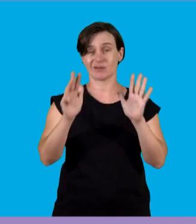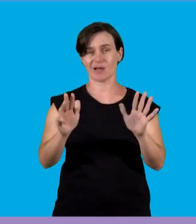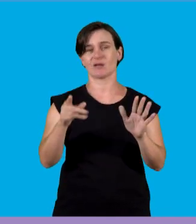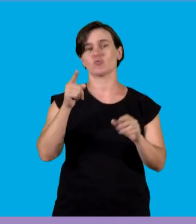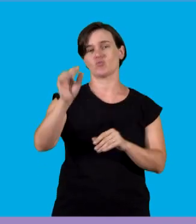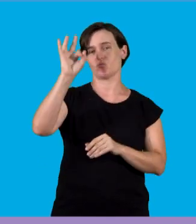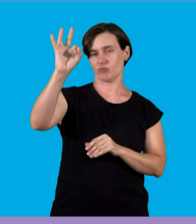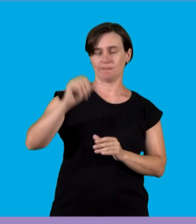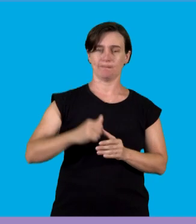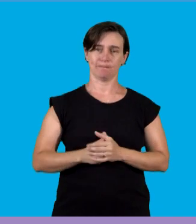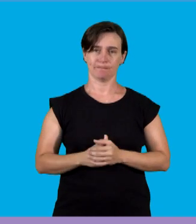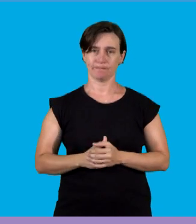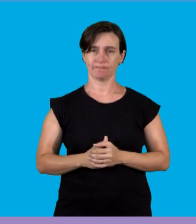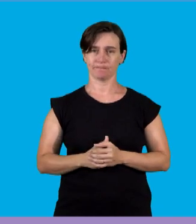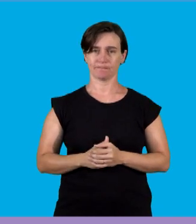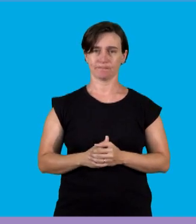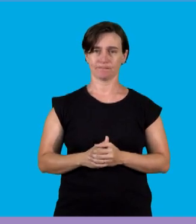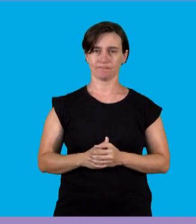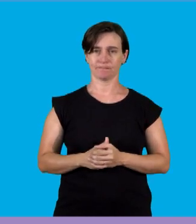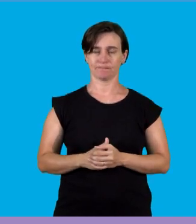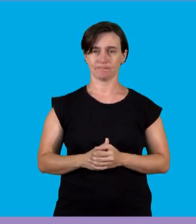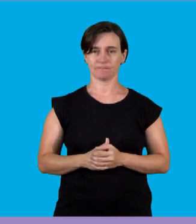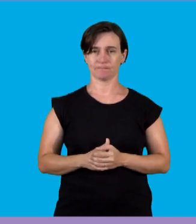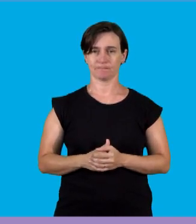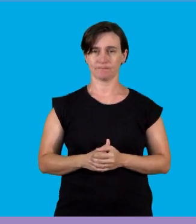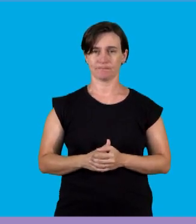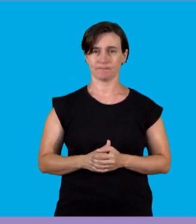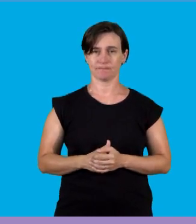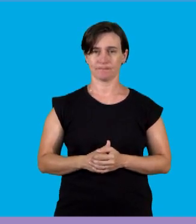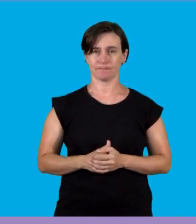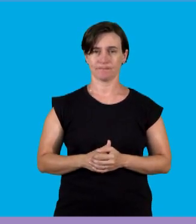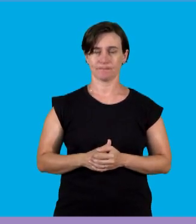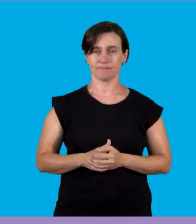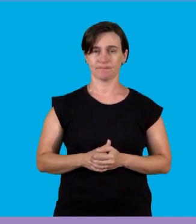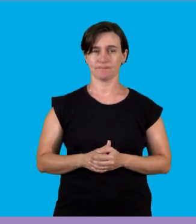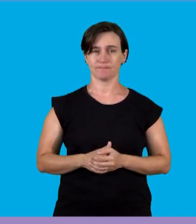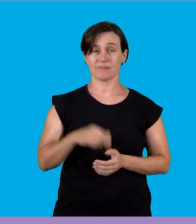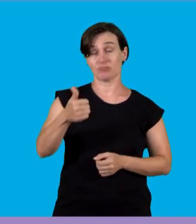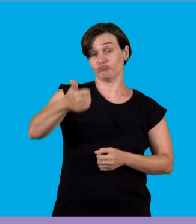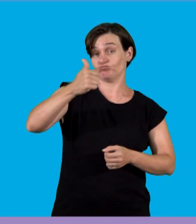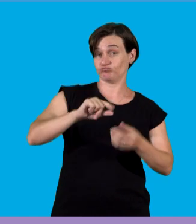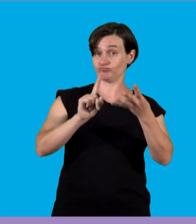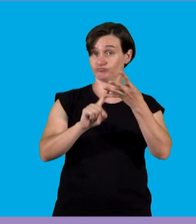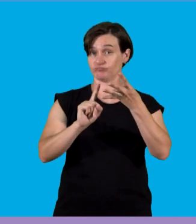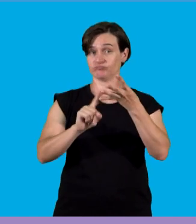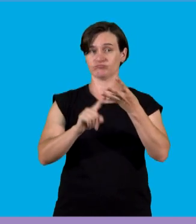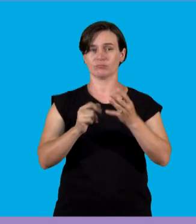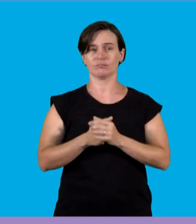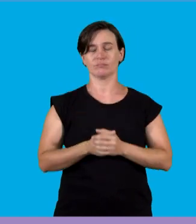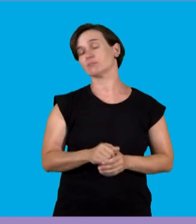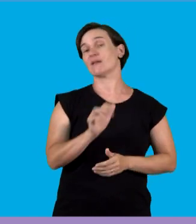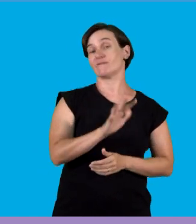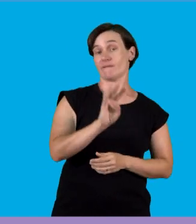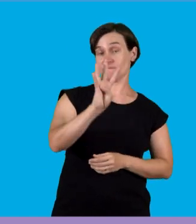Yes, it's going to be negative 9 and the exponent is going to be a 3. What about this next one